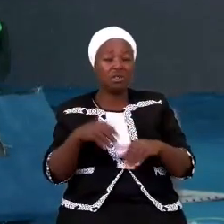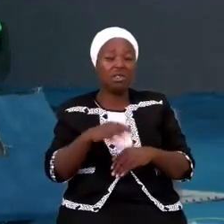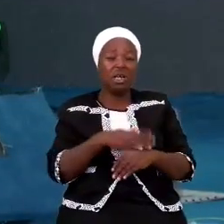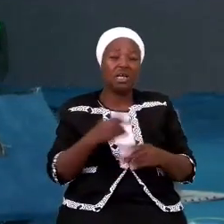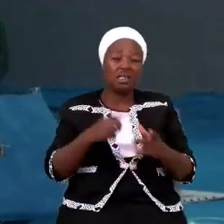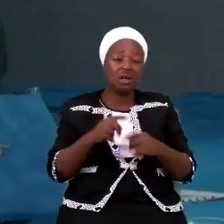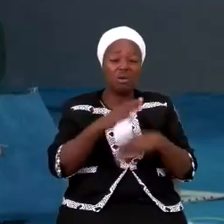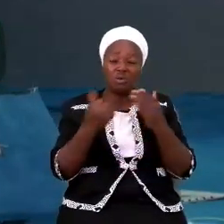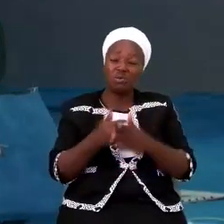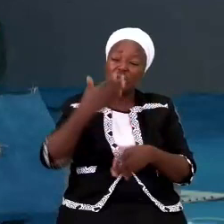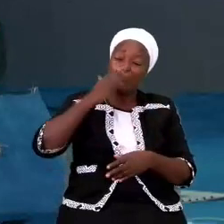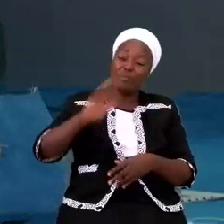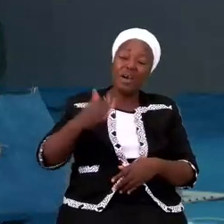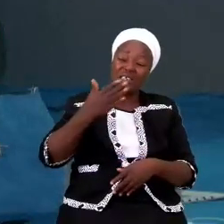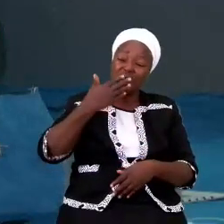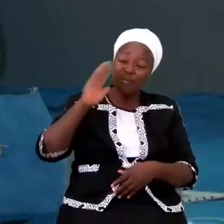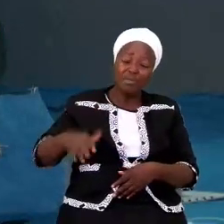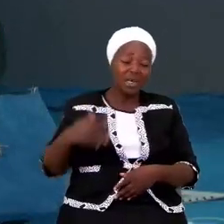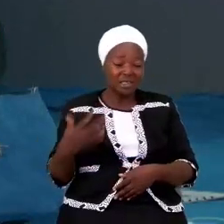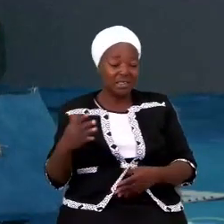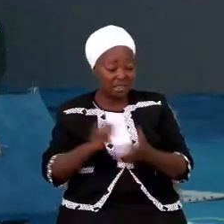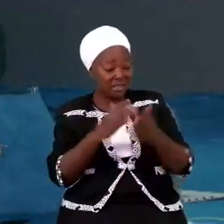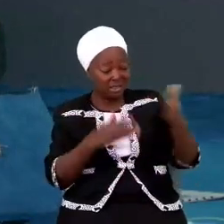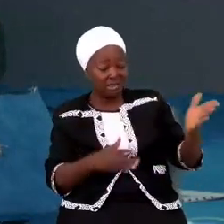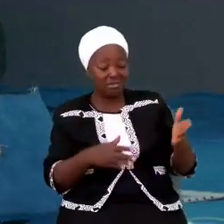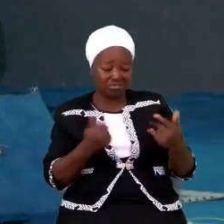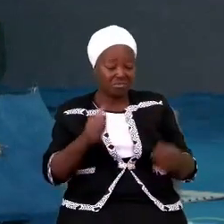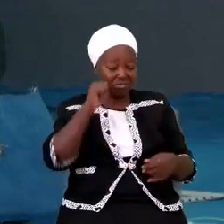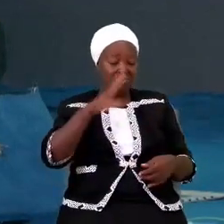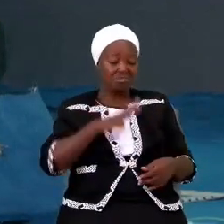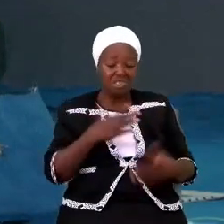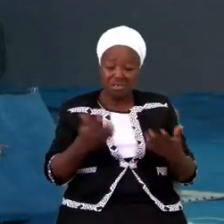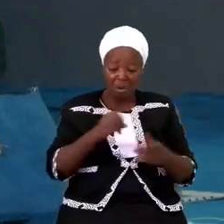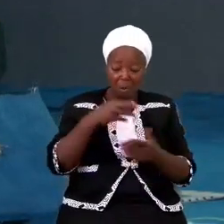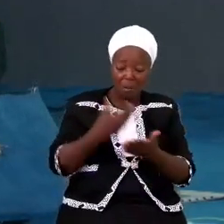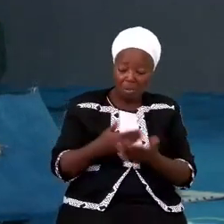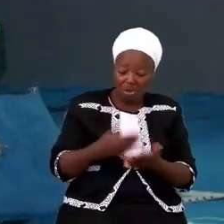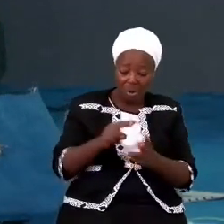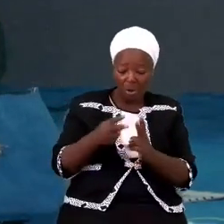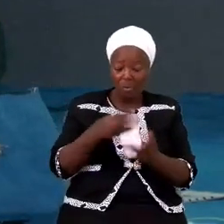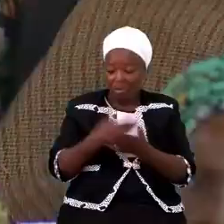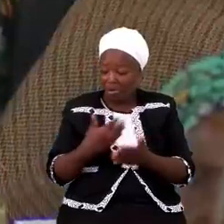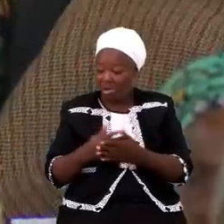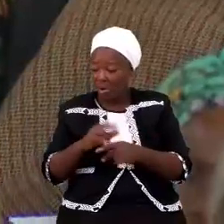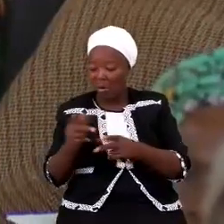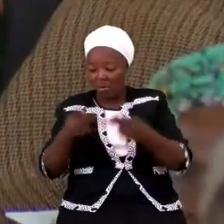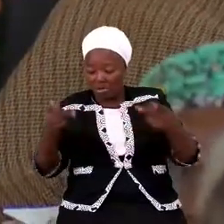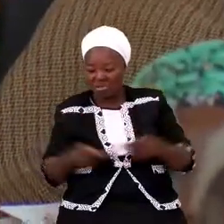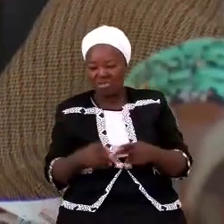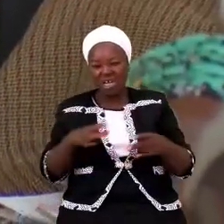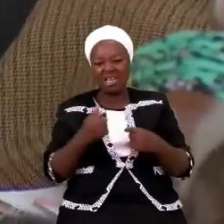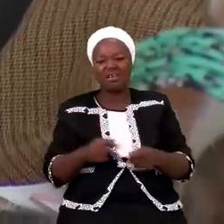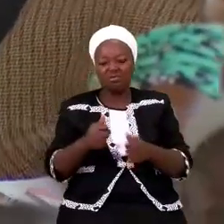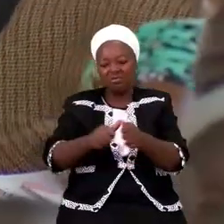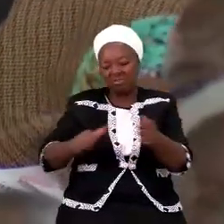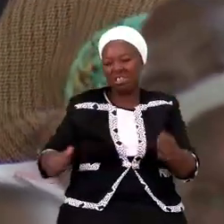are gone. That heaven, where is it now? And the rewards that are reserved for you there, how do you get? Or maybe it's